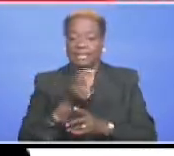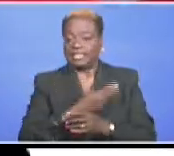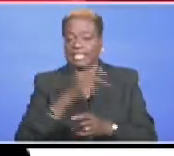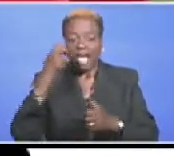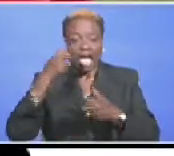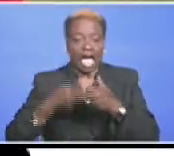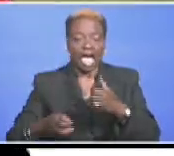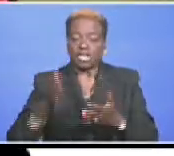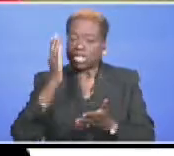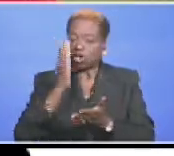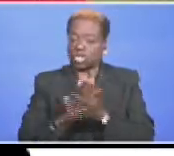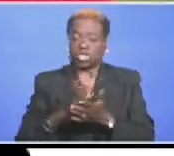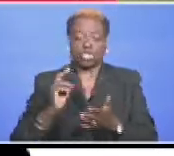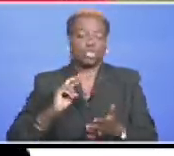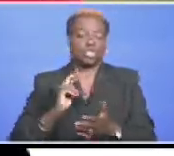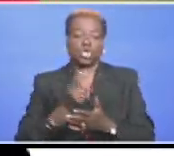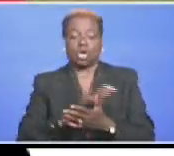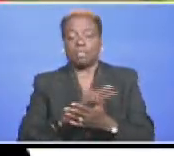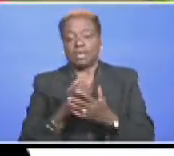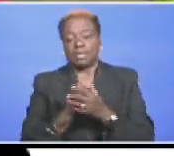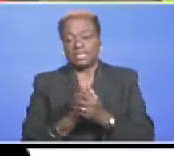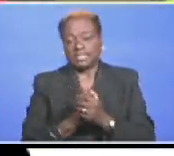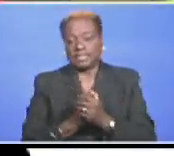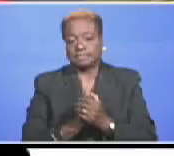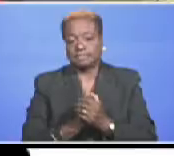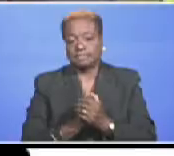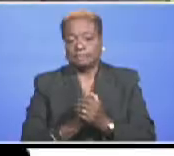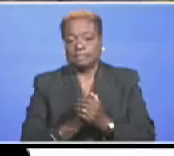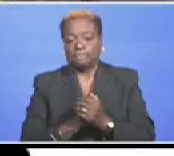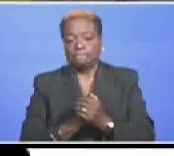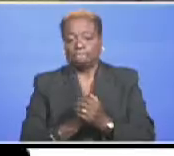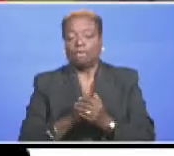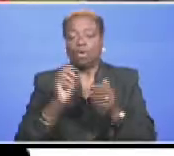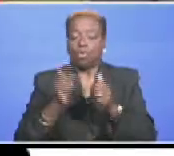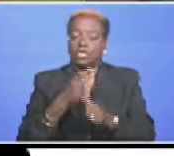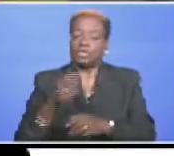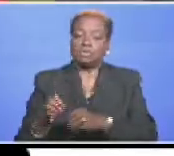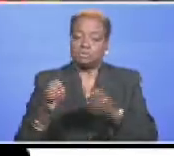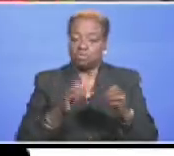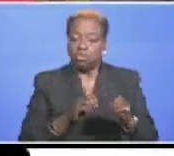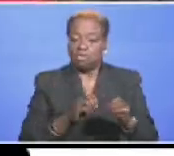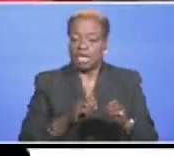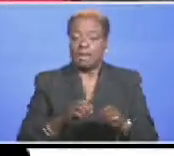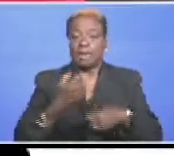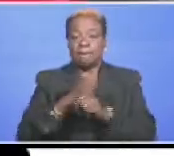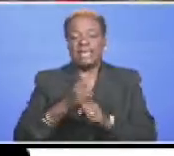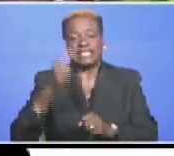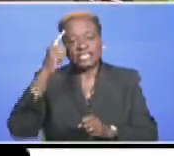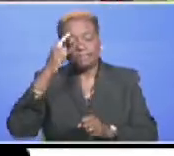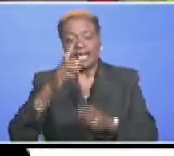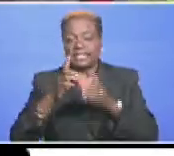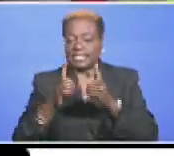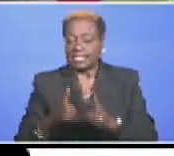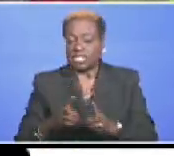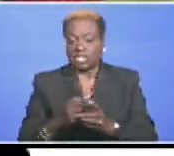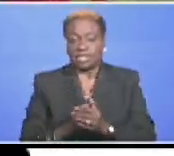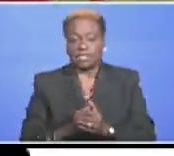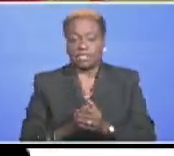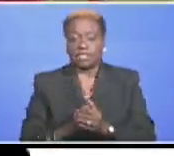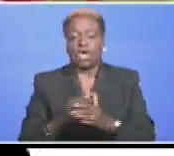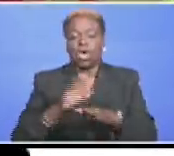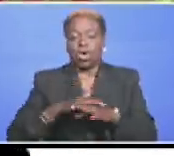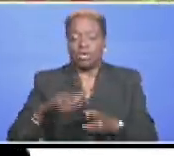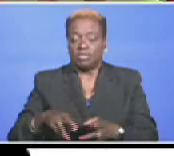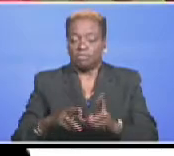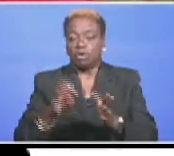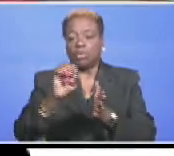got to make a decision if you want him or up the field. So with that, once we move the pocket well, and he makes smart decisions on the roll, I mean, you know, that help us to